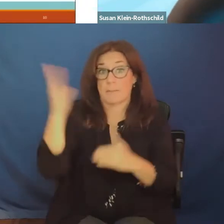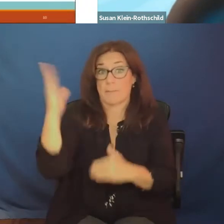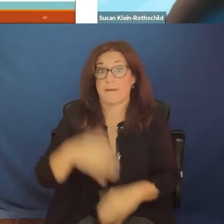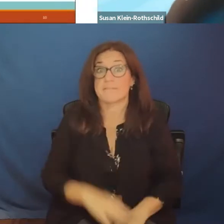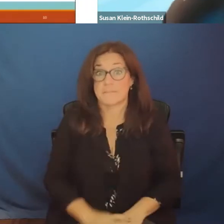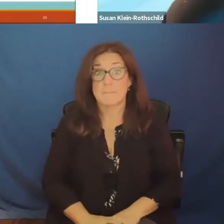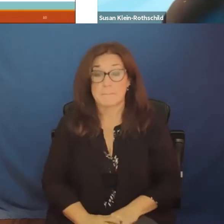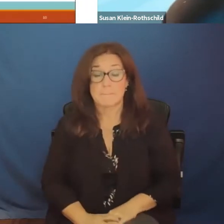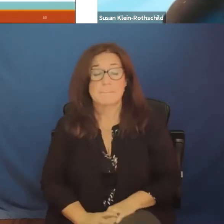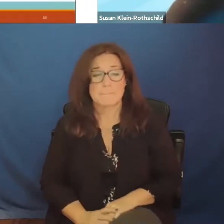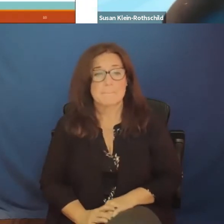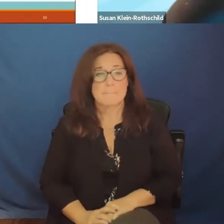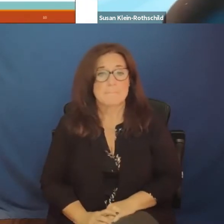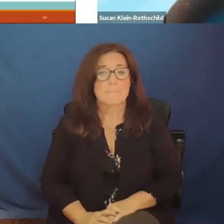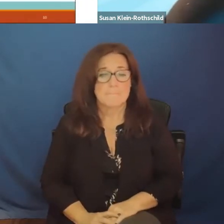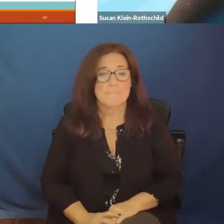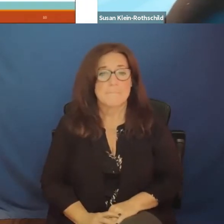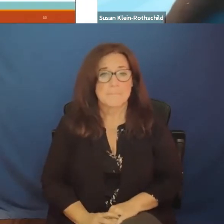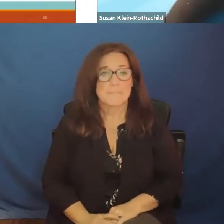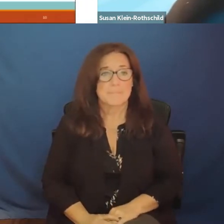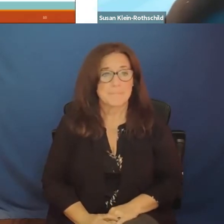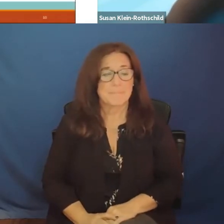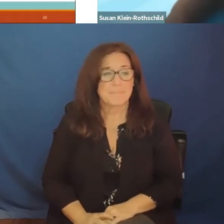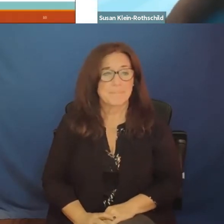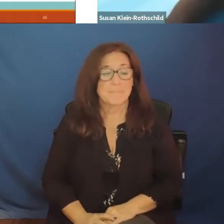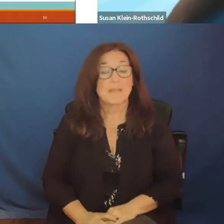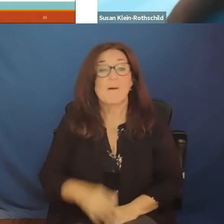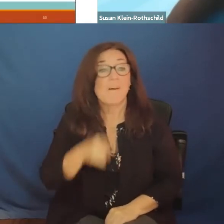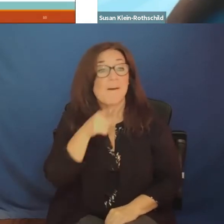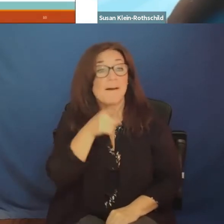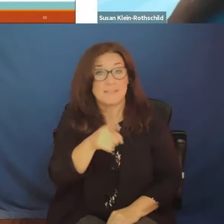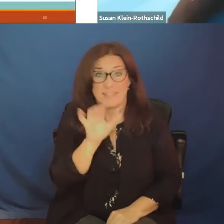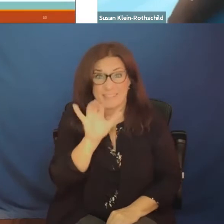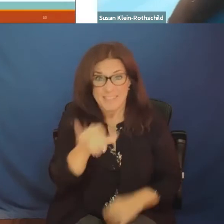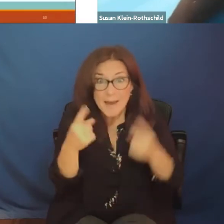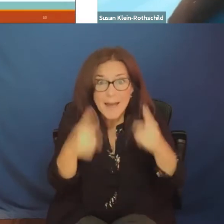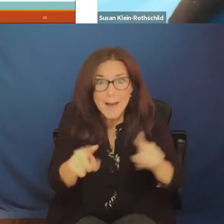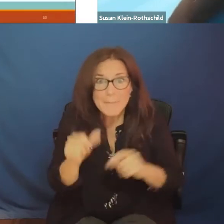So this was really, as of yesterday, it's changed so much.